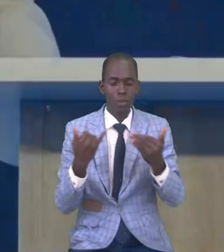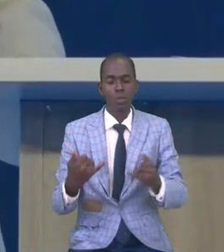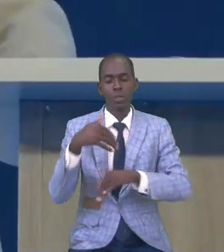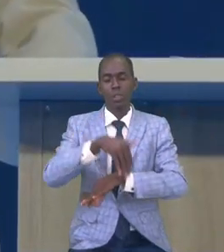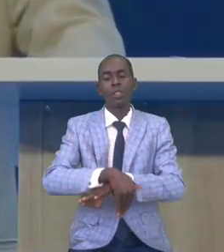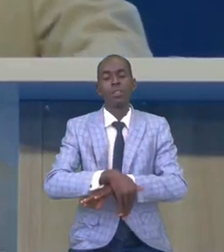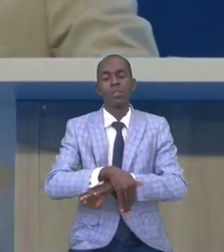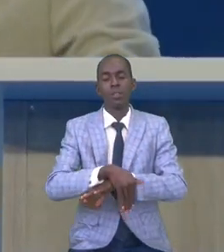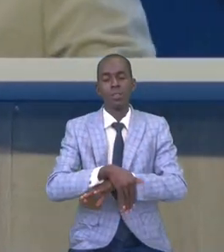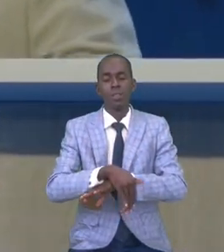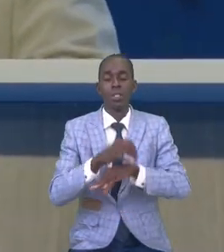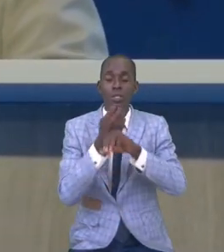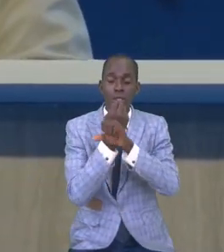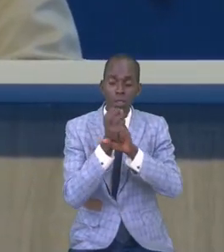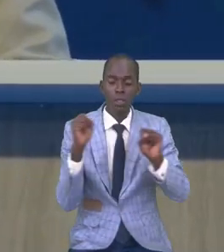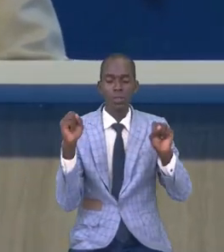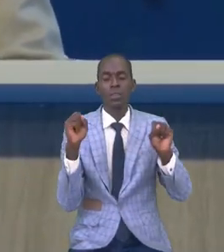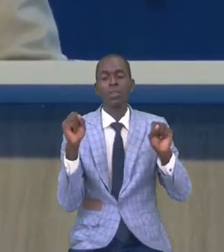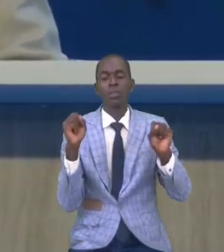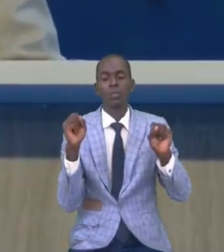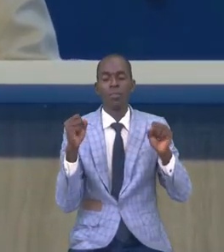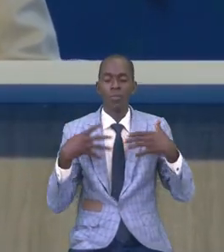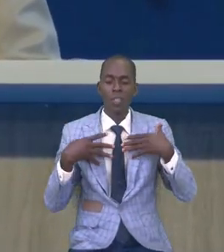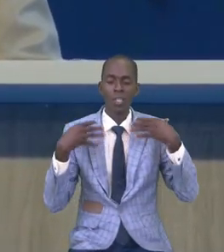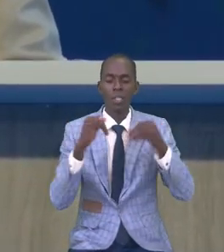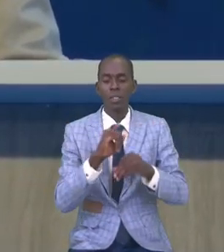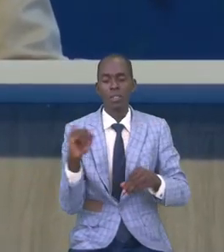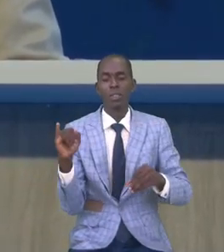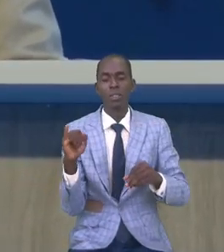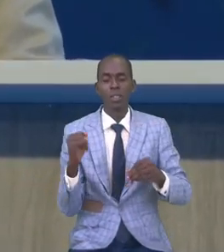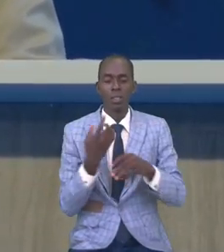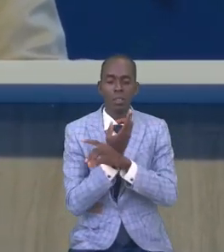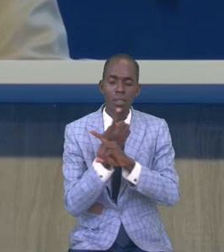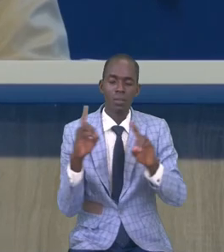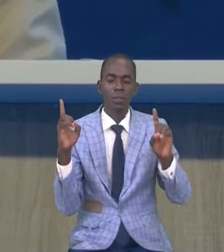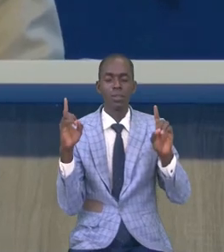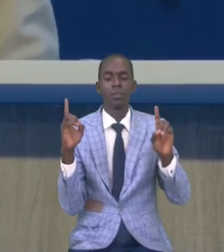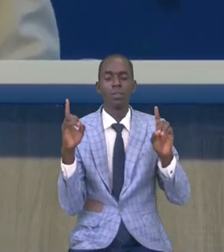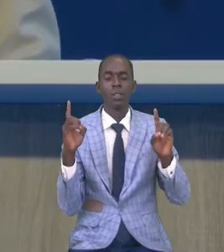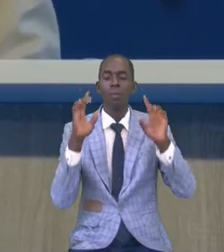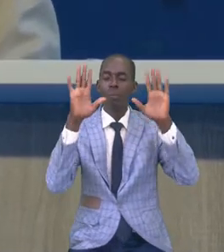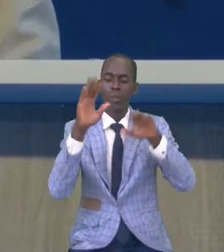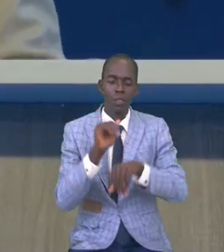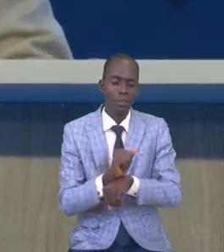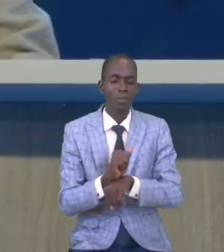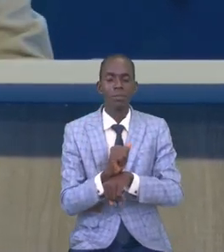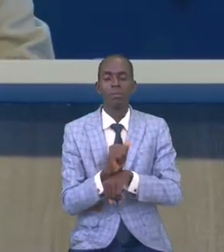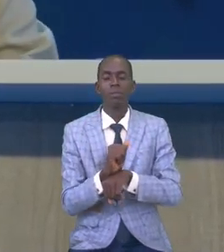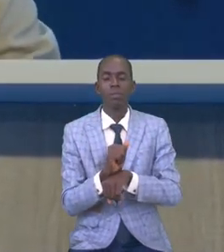Amen. Salvation, Amen. Healing, Amen. Deliverance, Amen. Miracle, Amen.